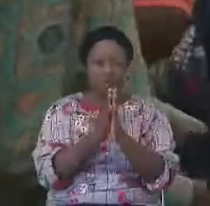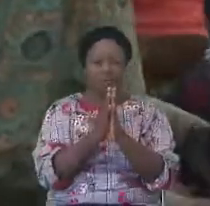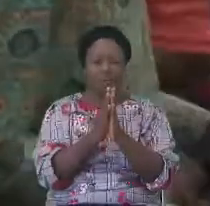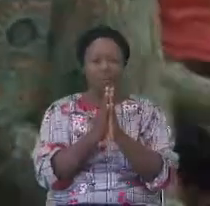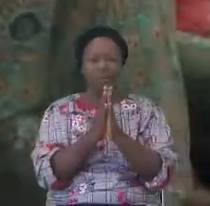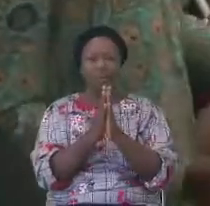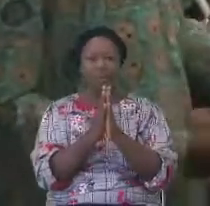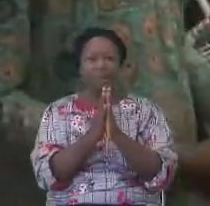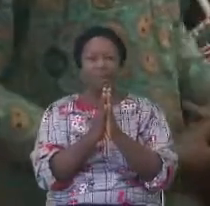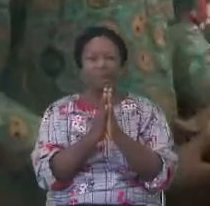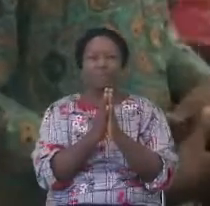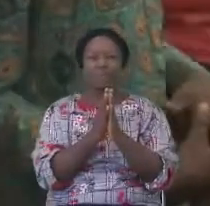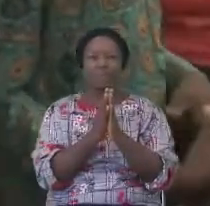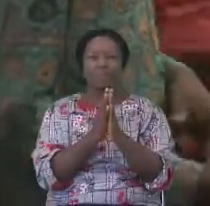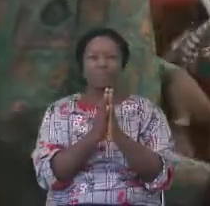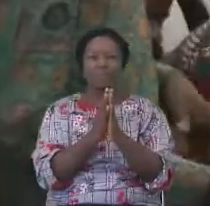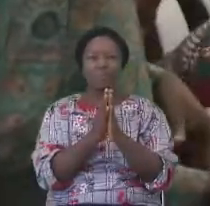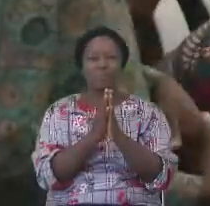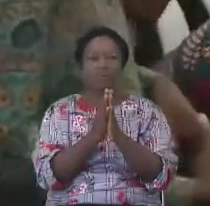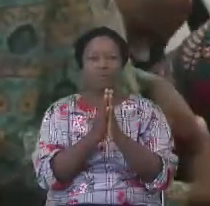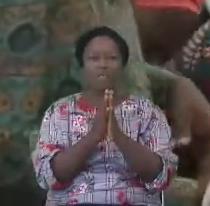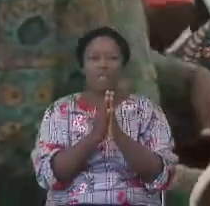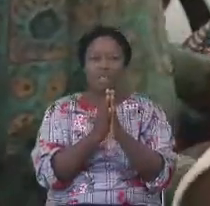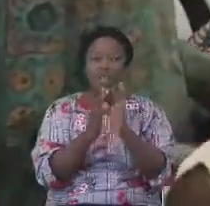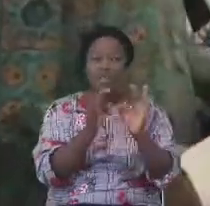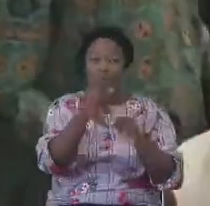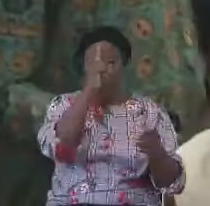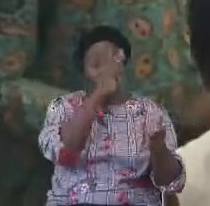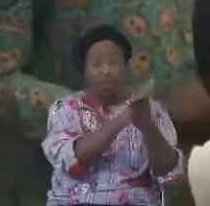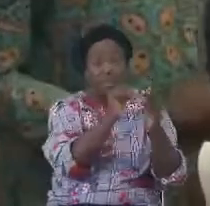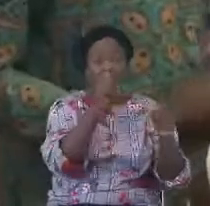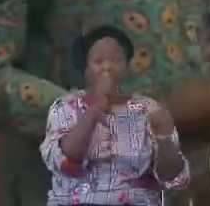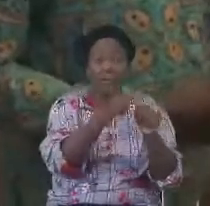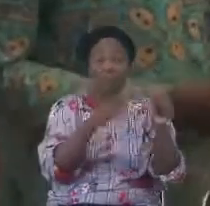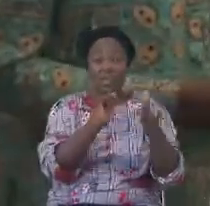In Jesus' name we pray.